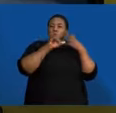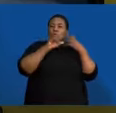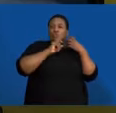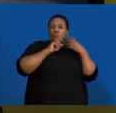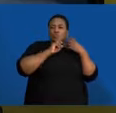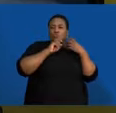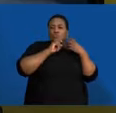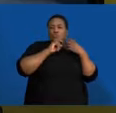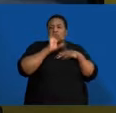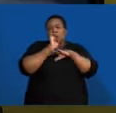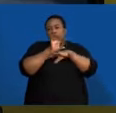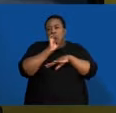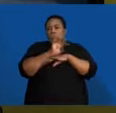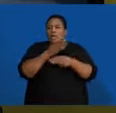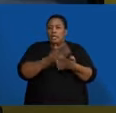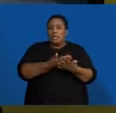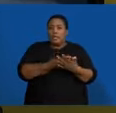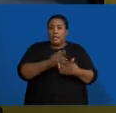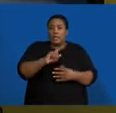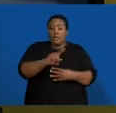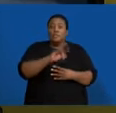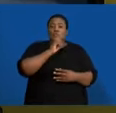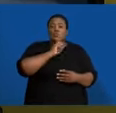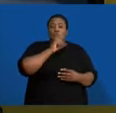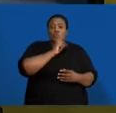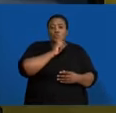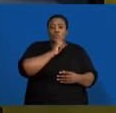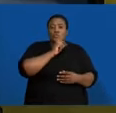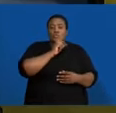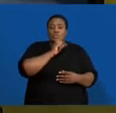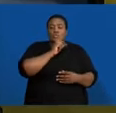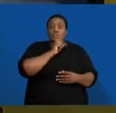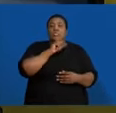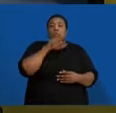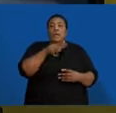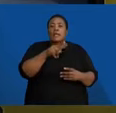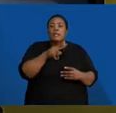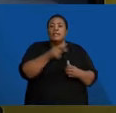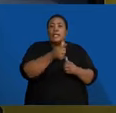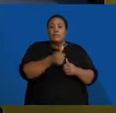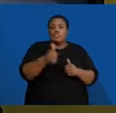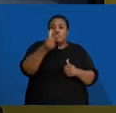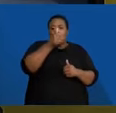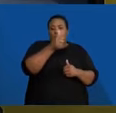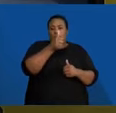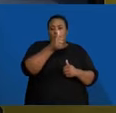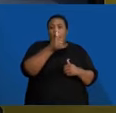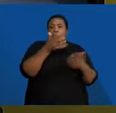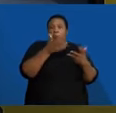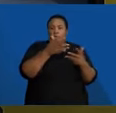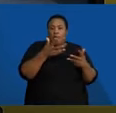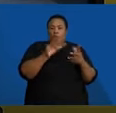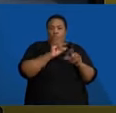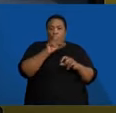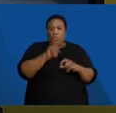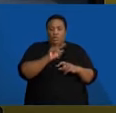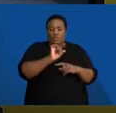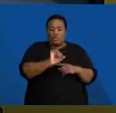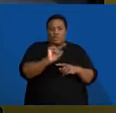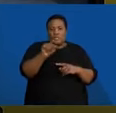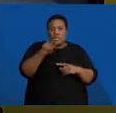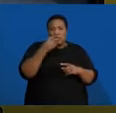I can give you as advice is you use the one that is dominant on the question that you have. So you can see here